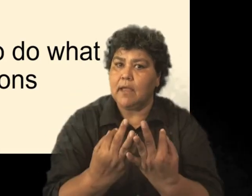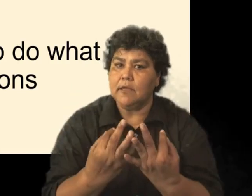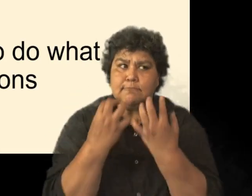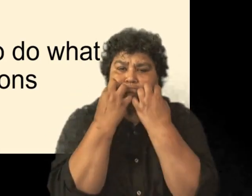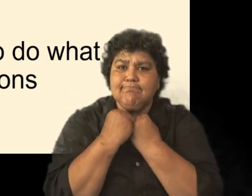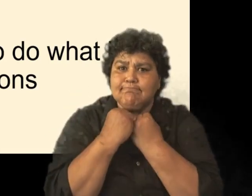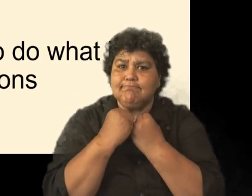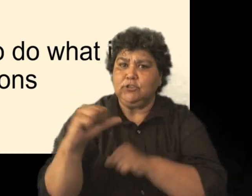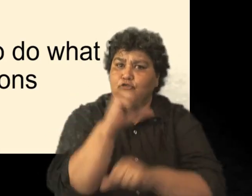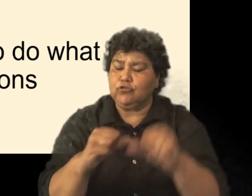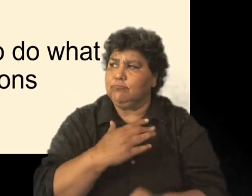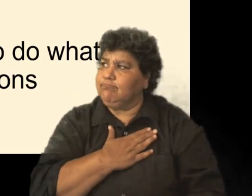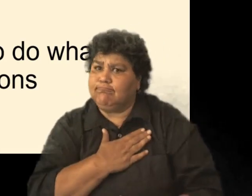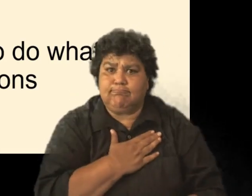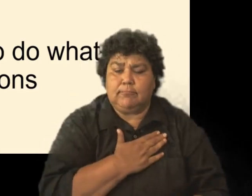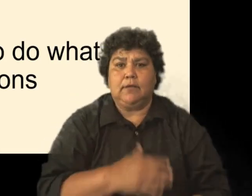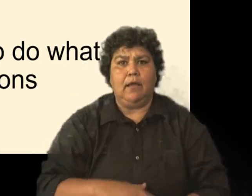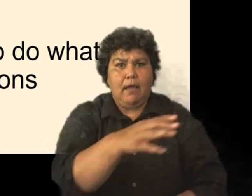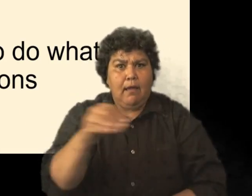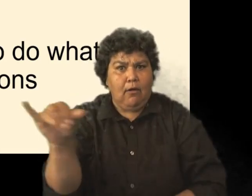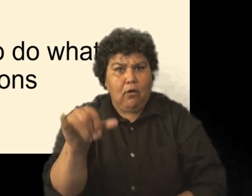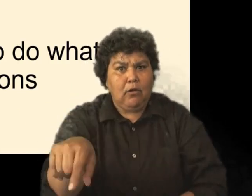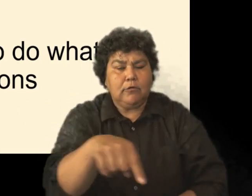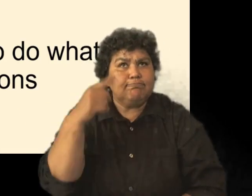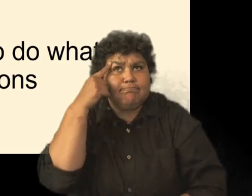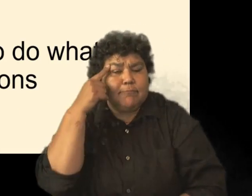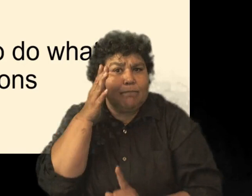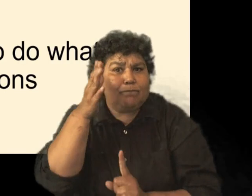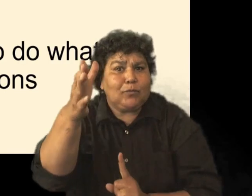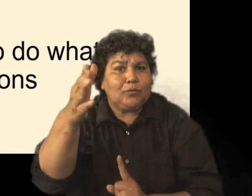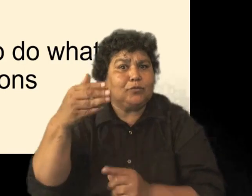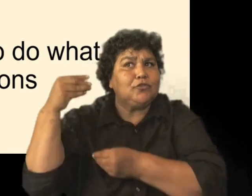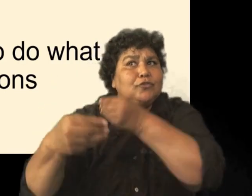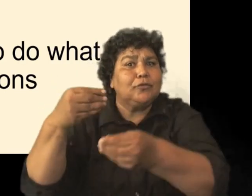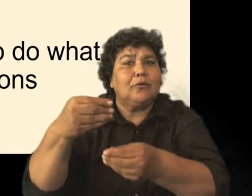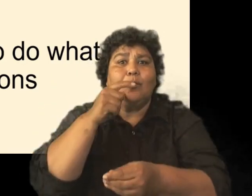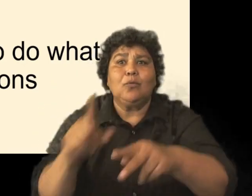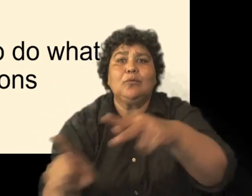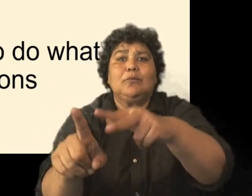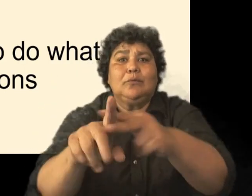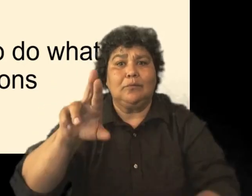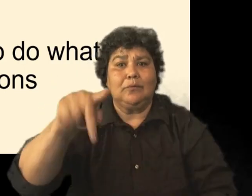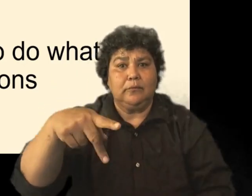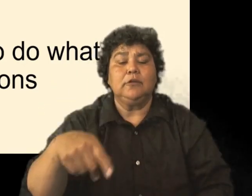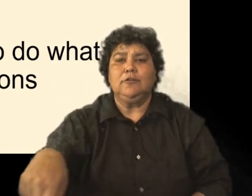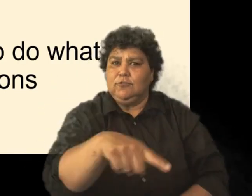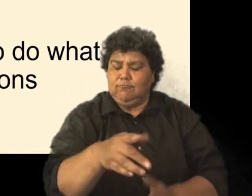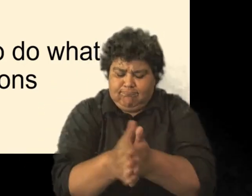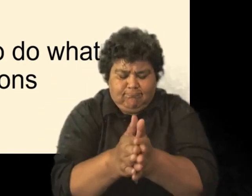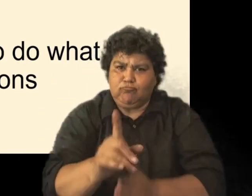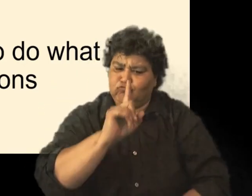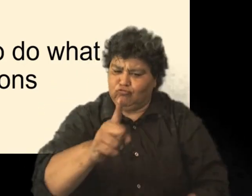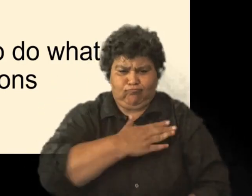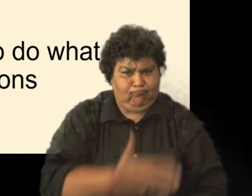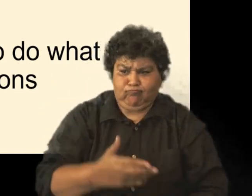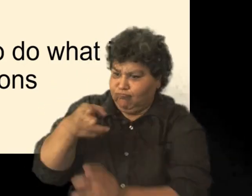welfare, and also concerned about future generations of RP patients. They are motivated to do whatever it takes to help